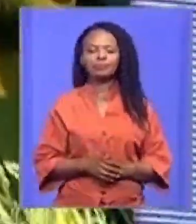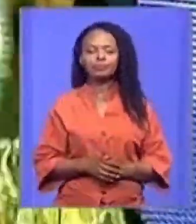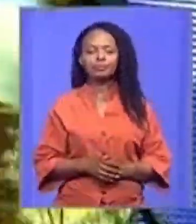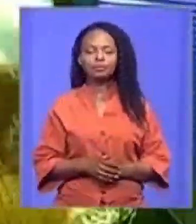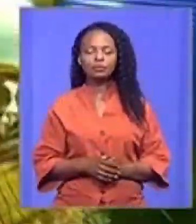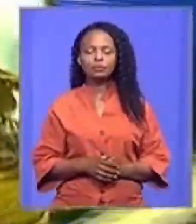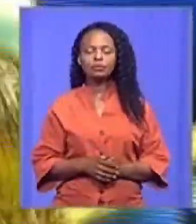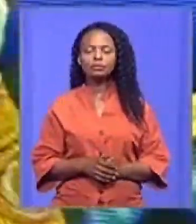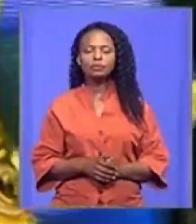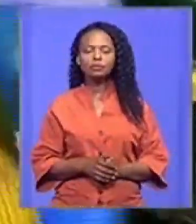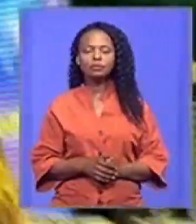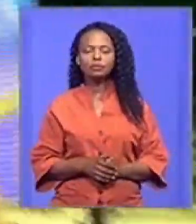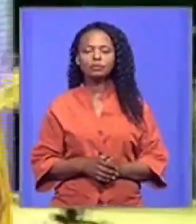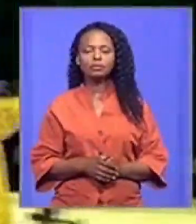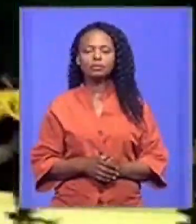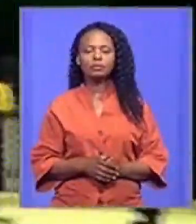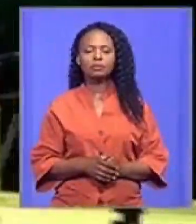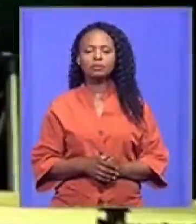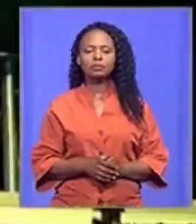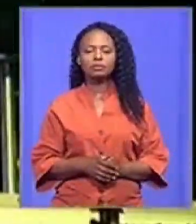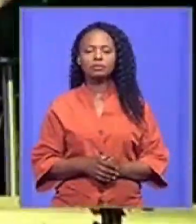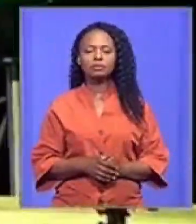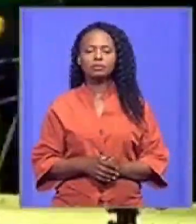ditaba tsa SABC, Bloemfontein.